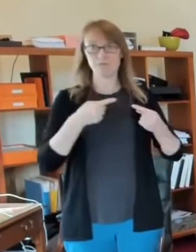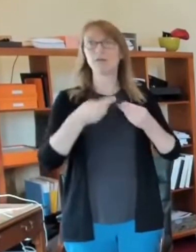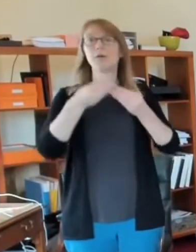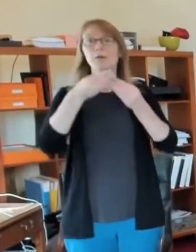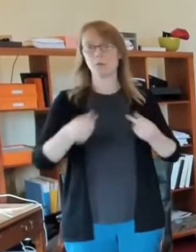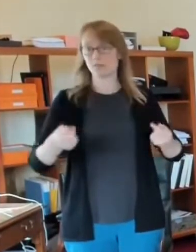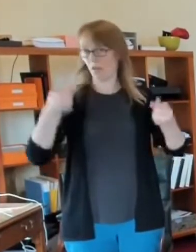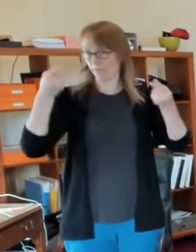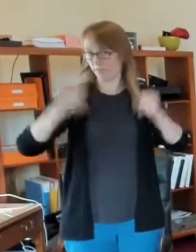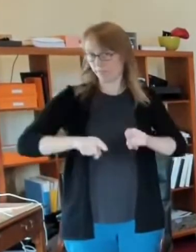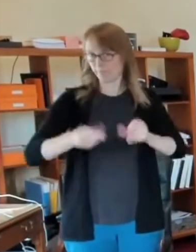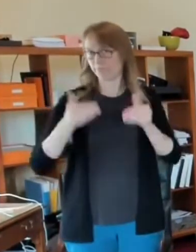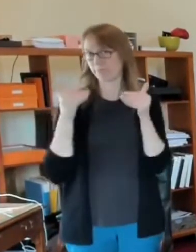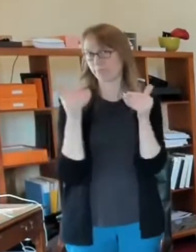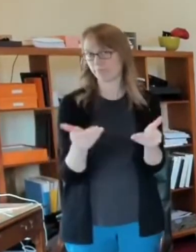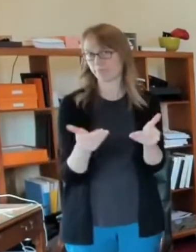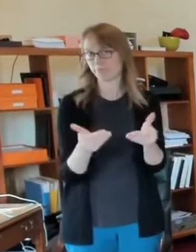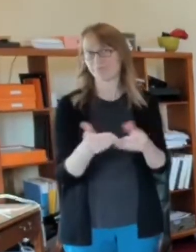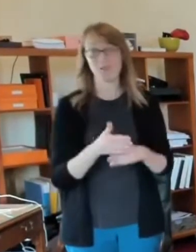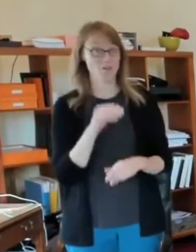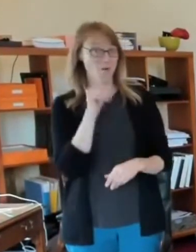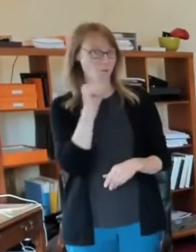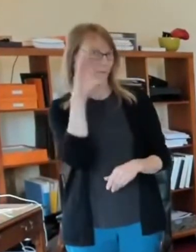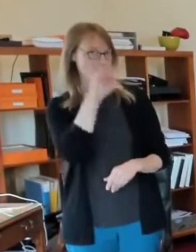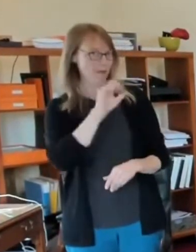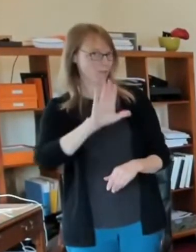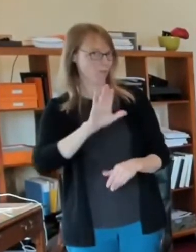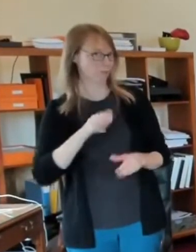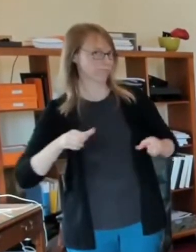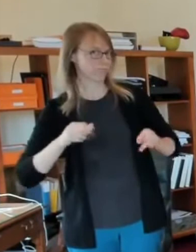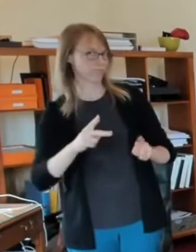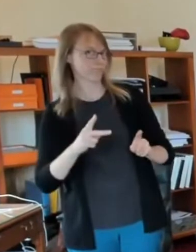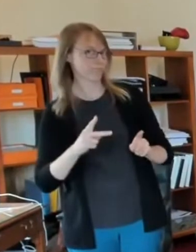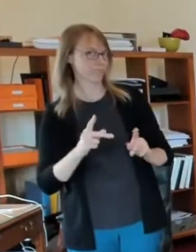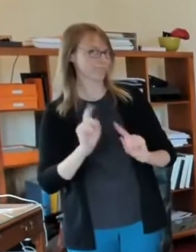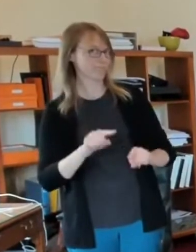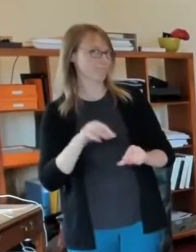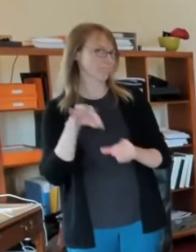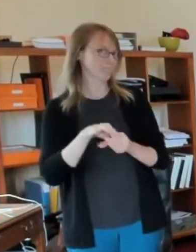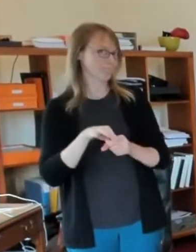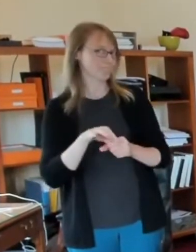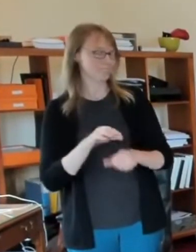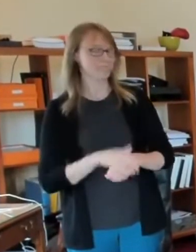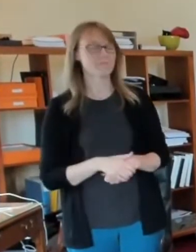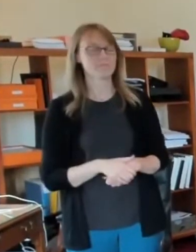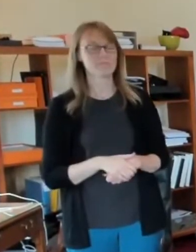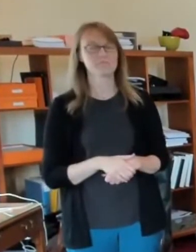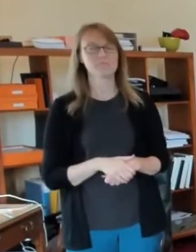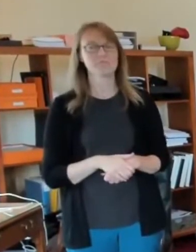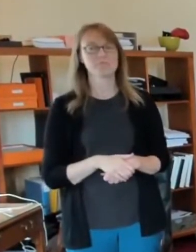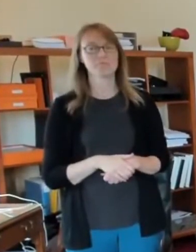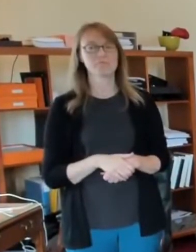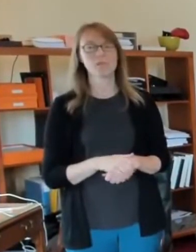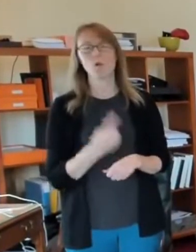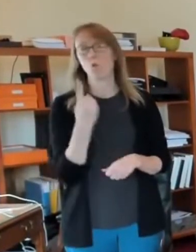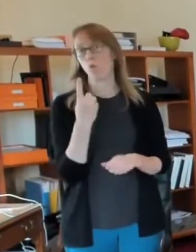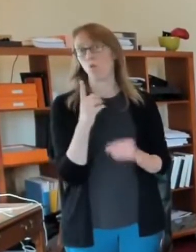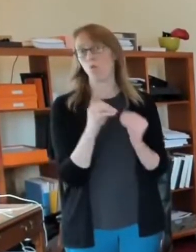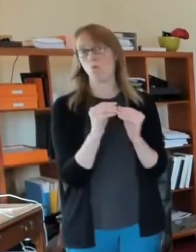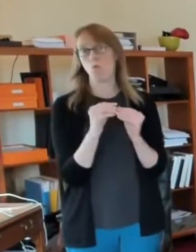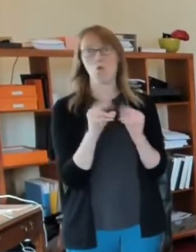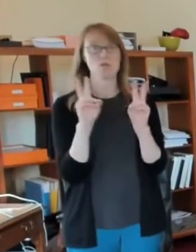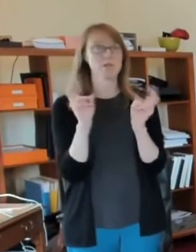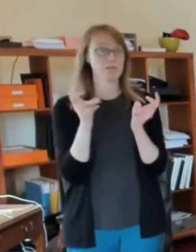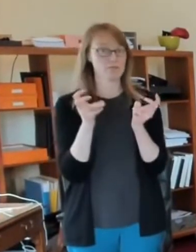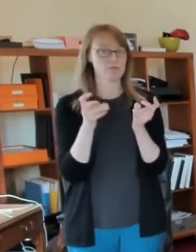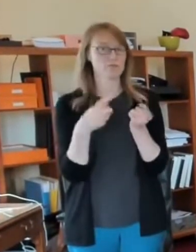that. All right, one last thing that I wanted just to mention briefly, and we'll talk more about this as time